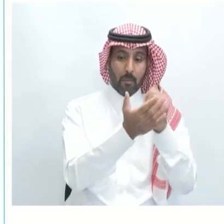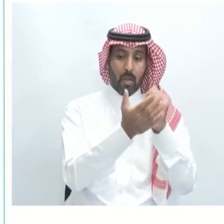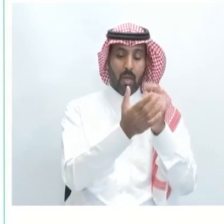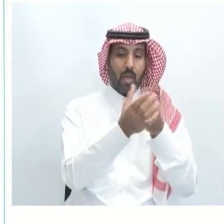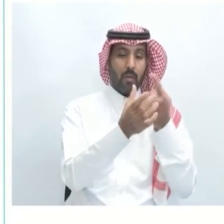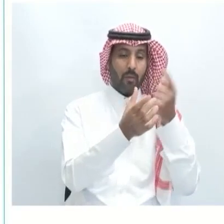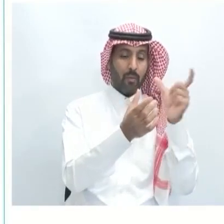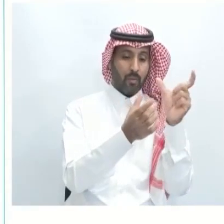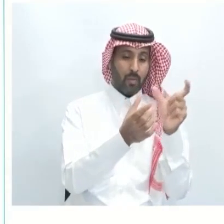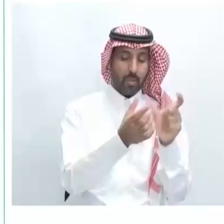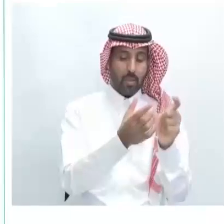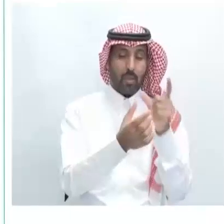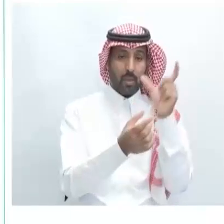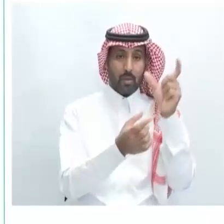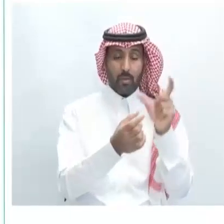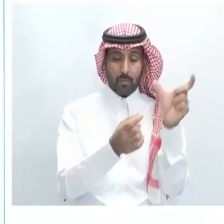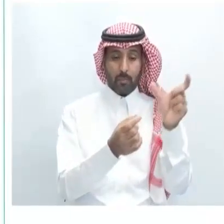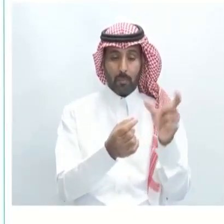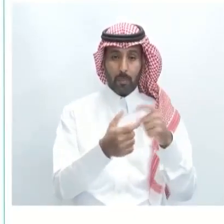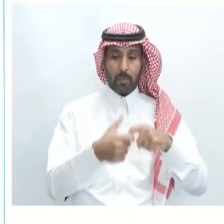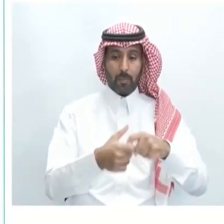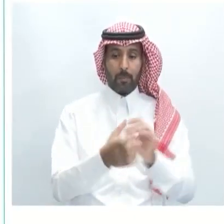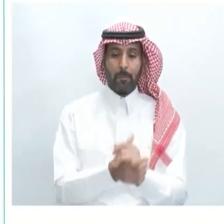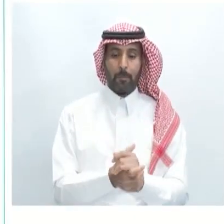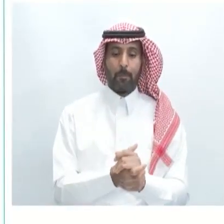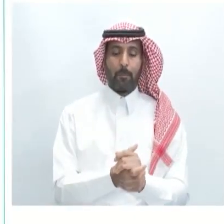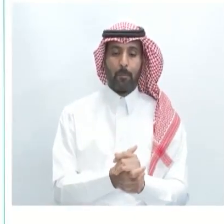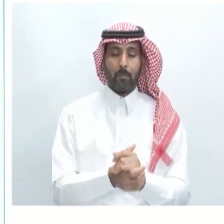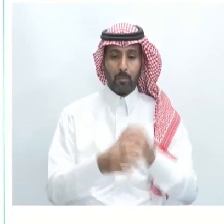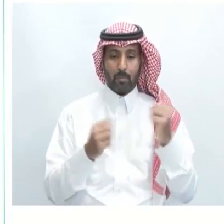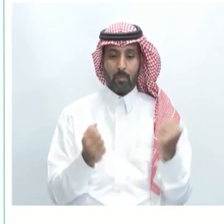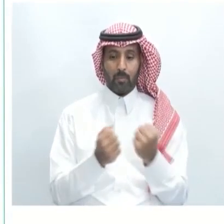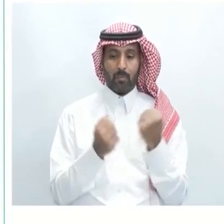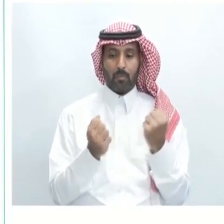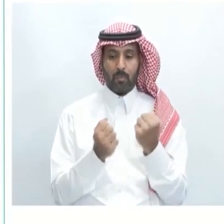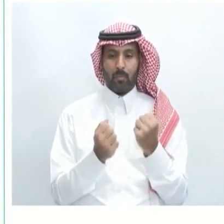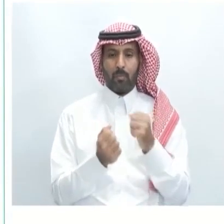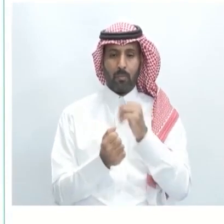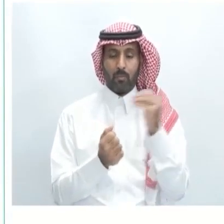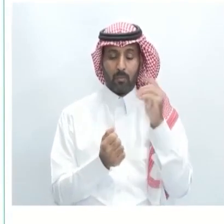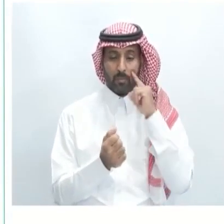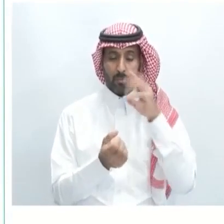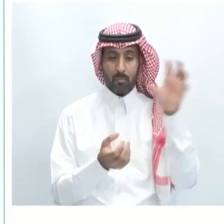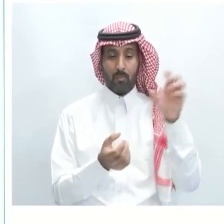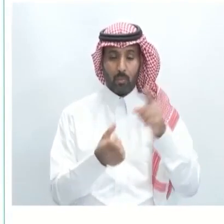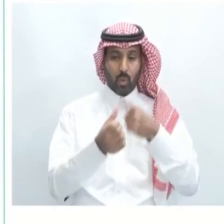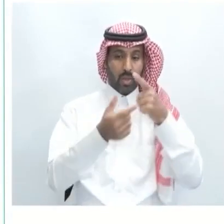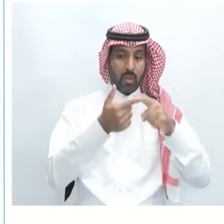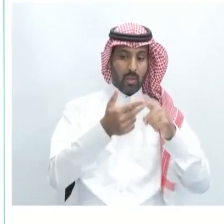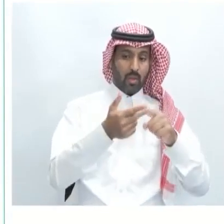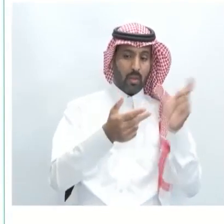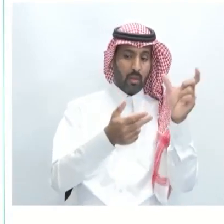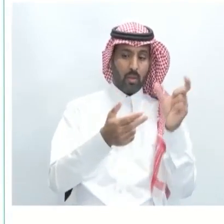full stop. So here's an exercise for you. Complete the sentences right with the transition words from the chart.